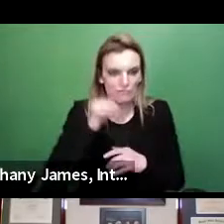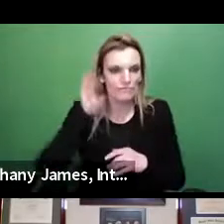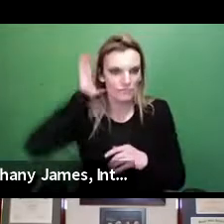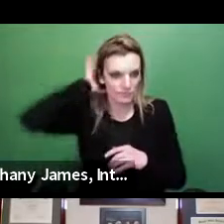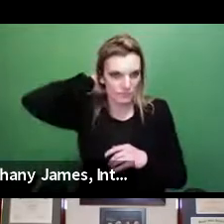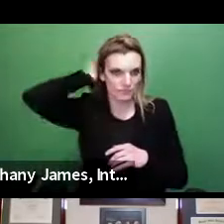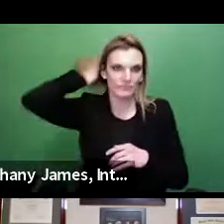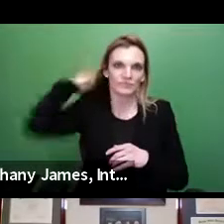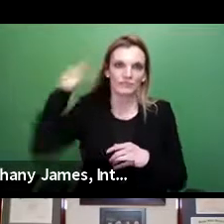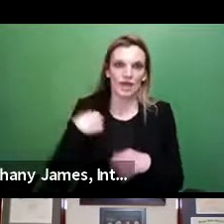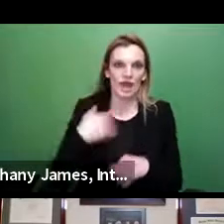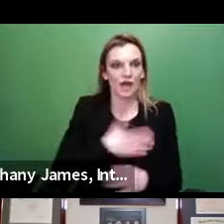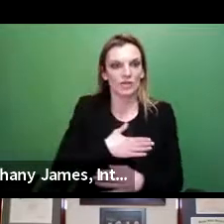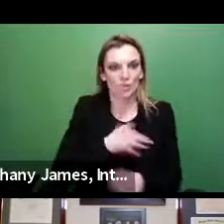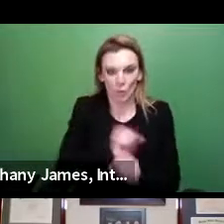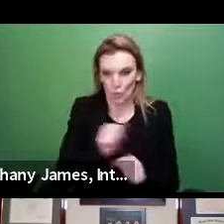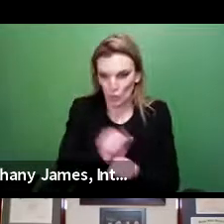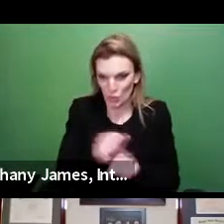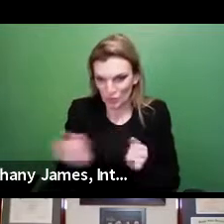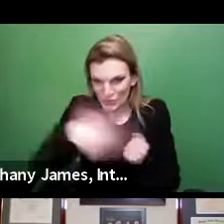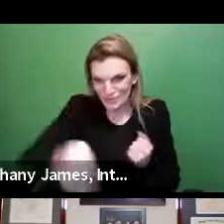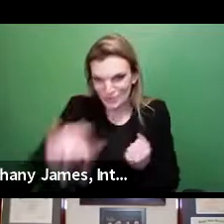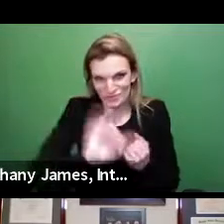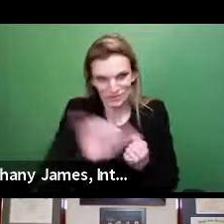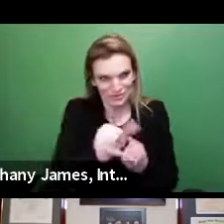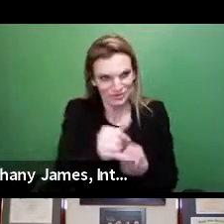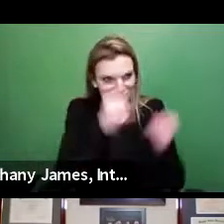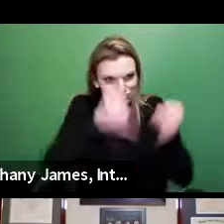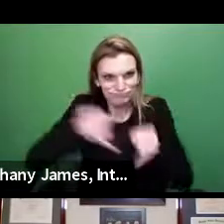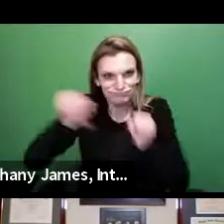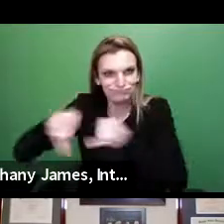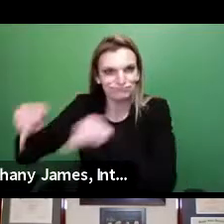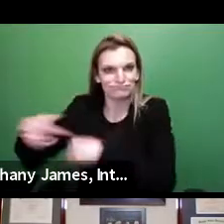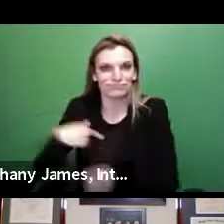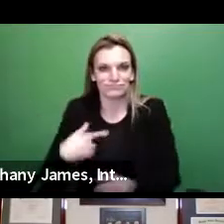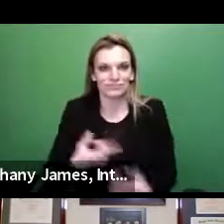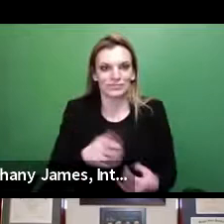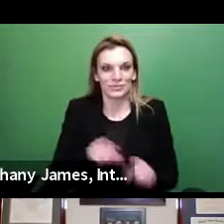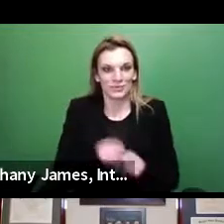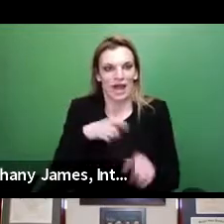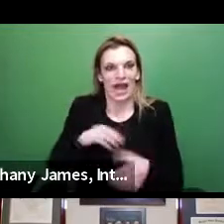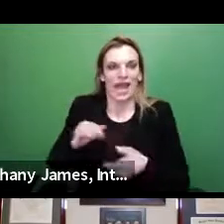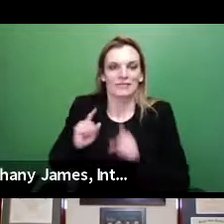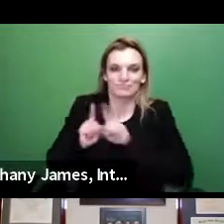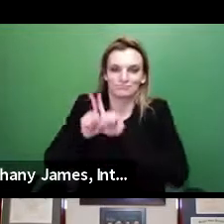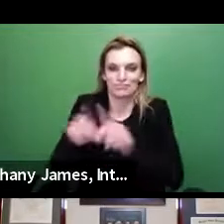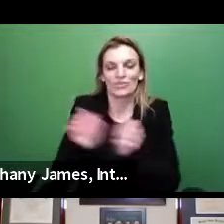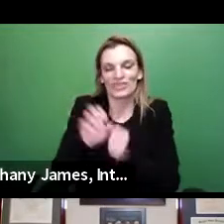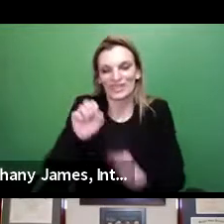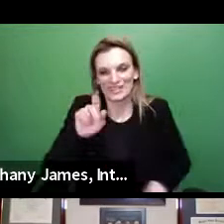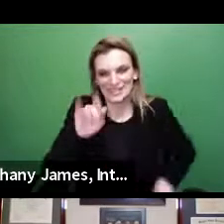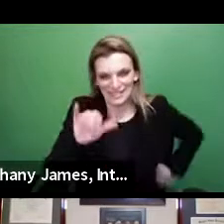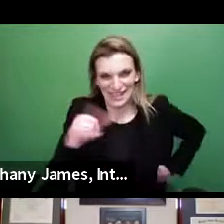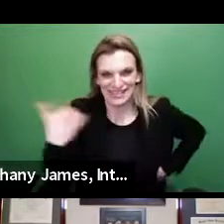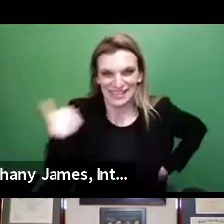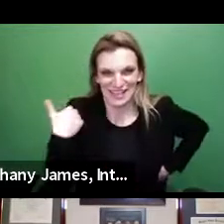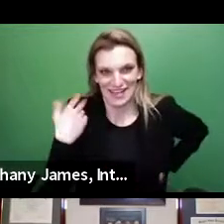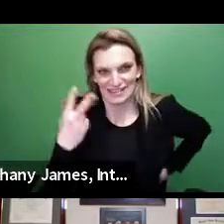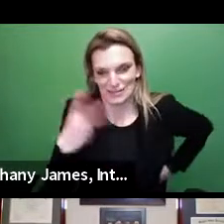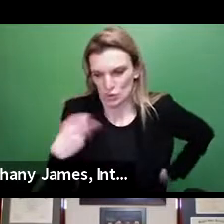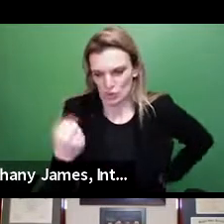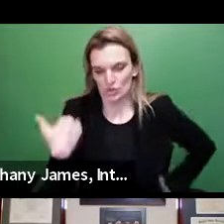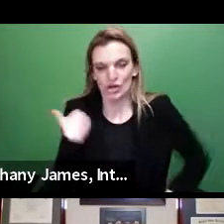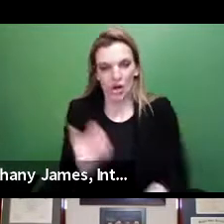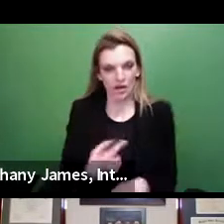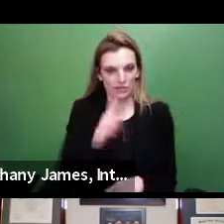that I enjoyed working with each and every one of you, and I worked very closely with Stacy throughout the last couple of years, and I have enjoyed